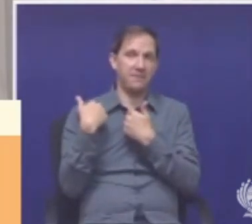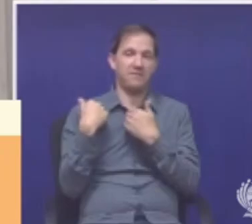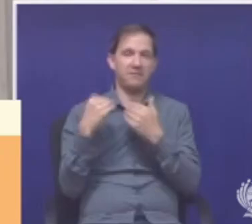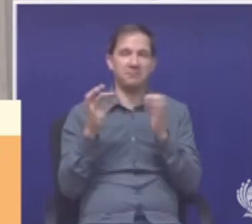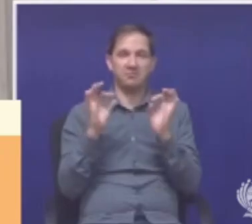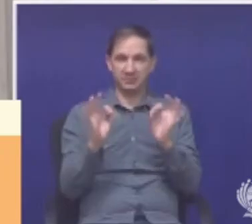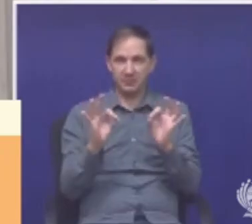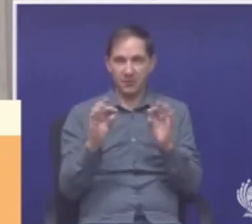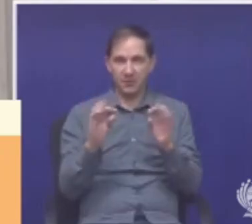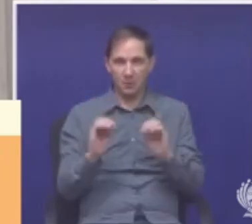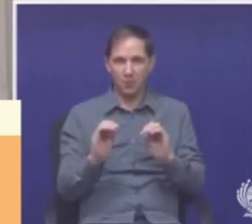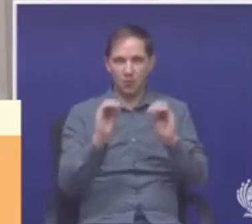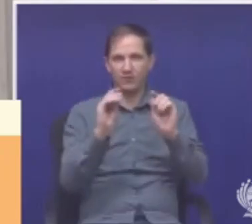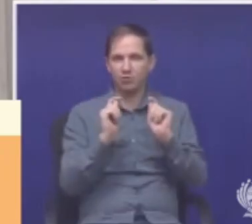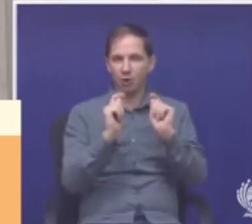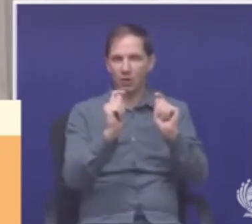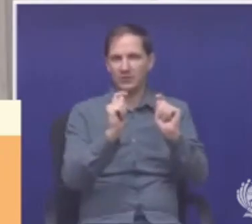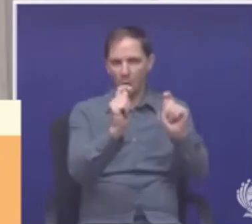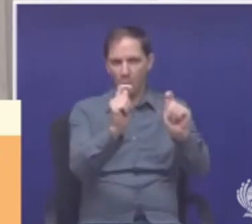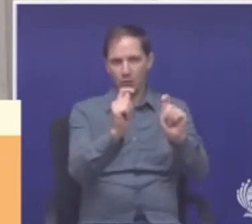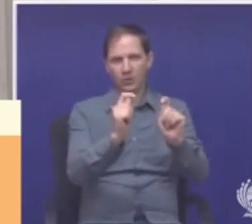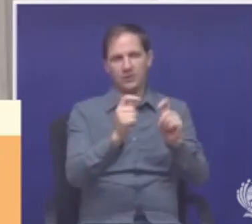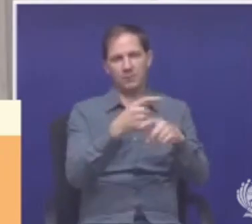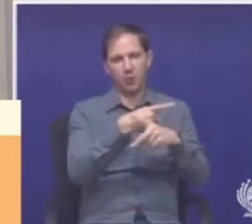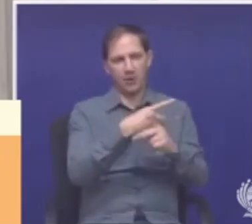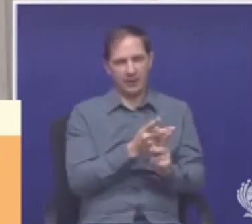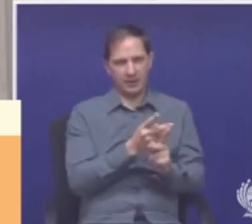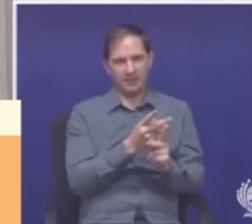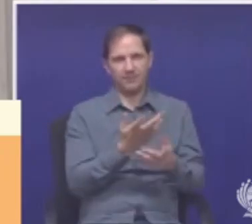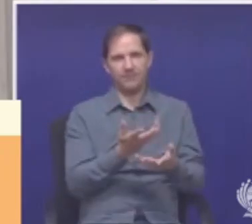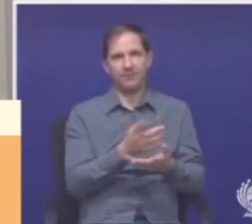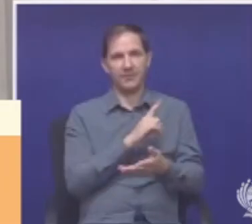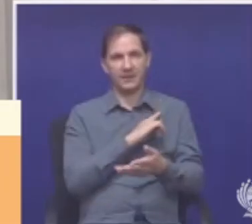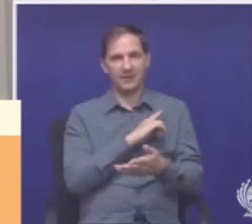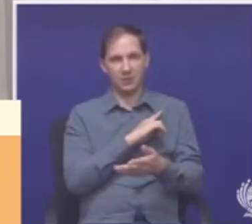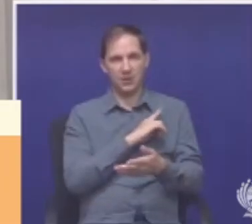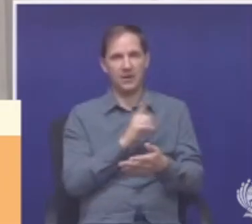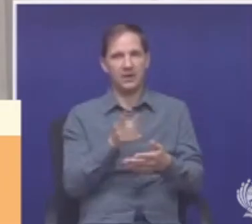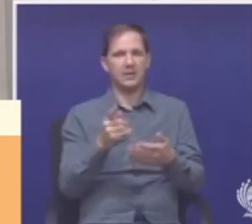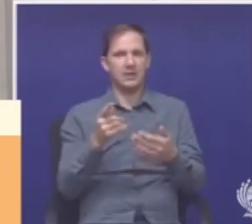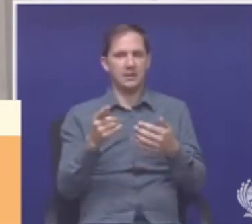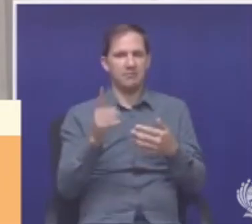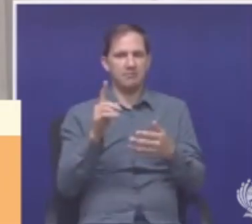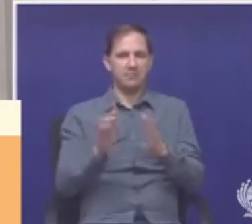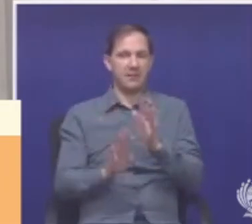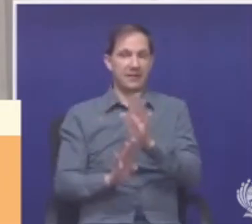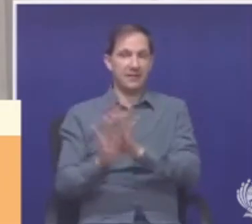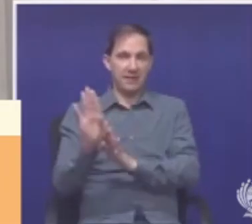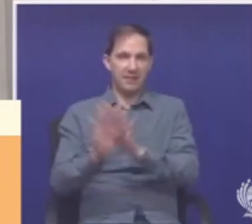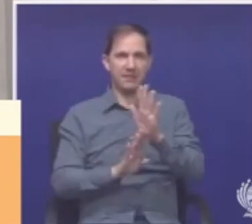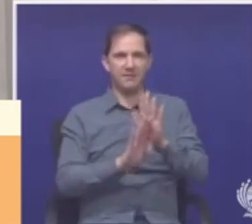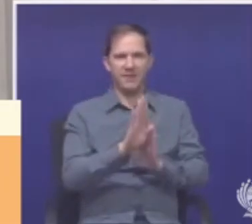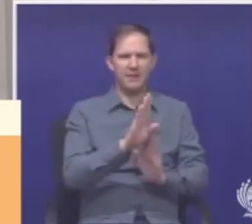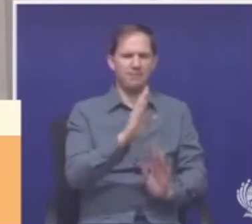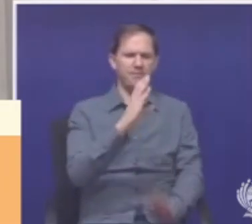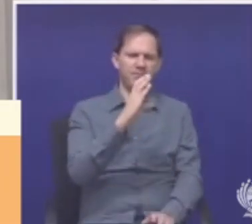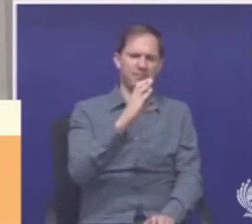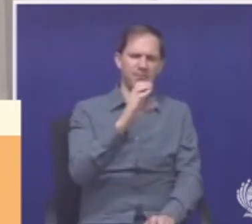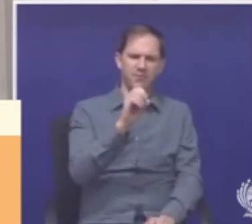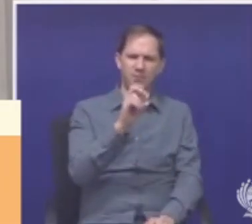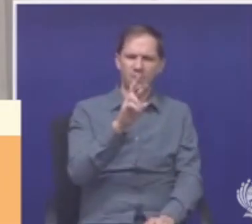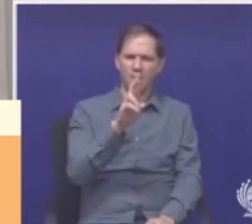effectively. And that is why the development of corridors has been identified in the